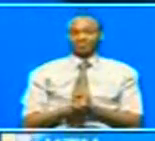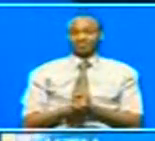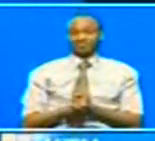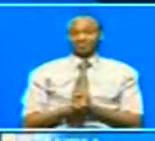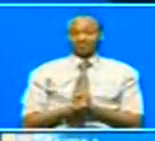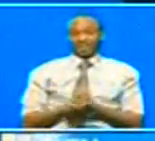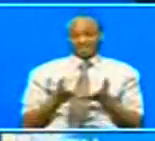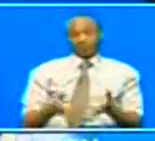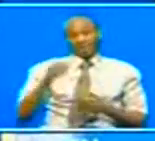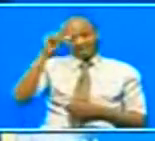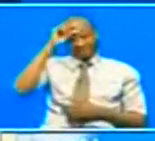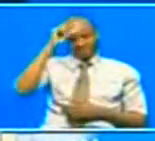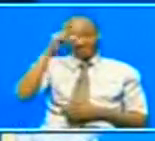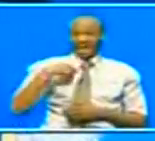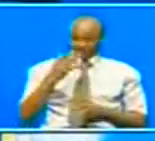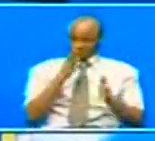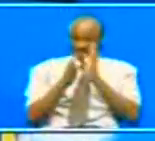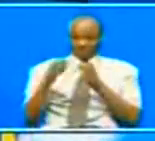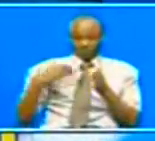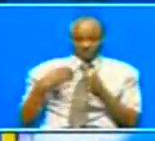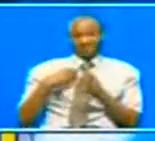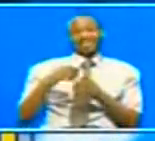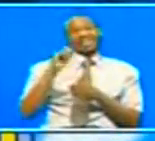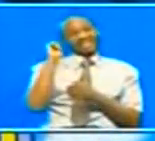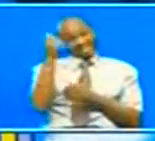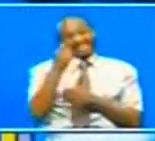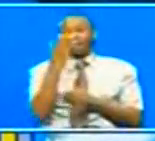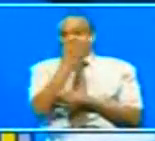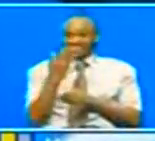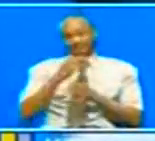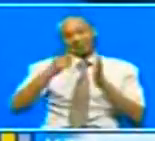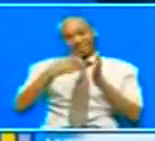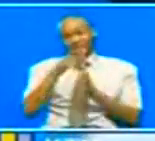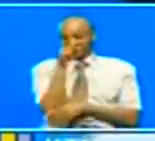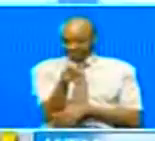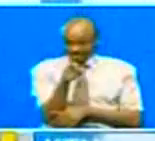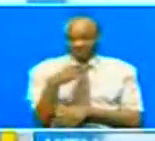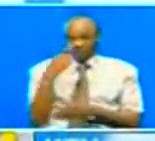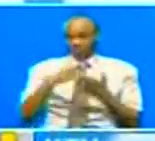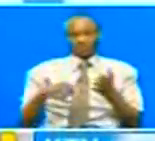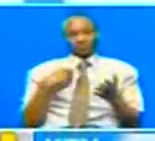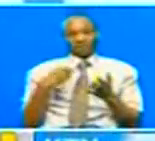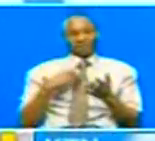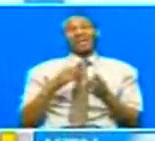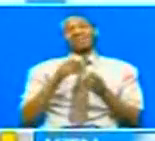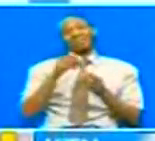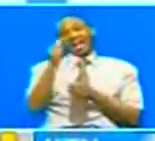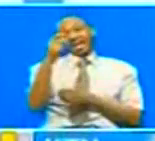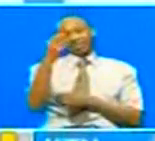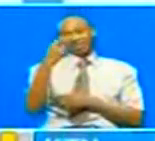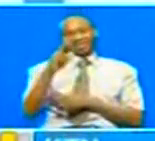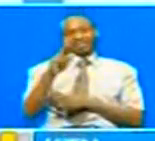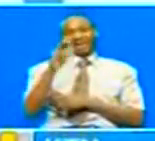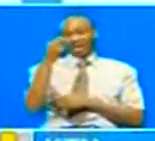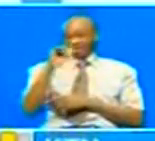Well, the government has shelved plans to upgrade the defunct Kenya Meat Commission factory and instead will establish a new plant in Athi River. According to